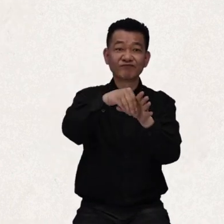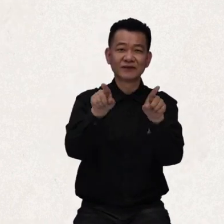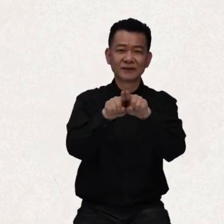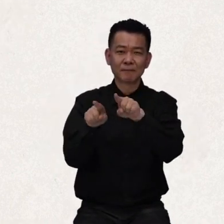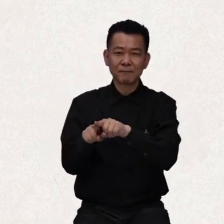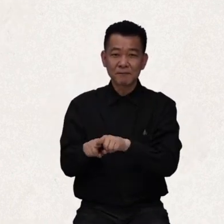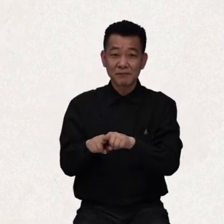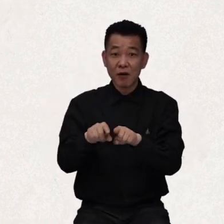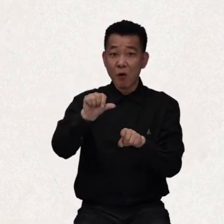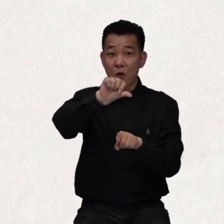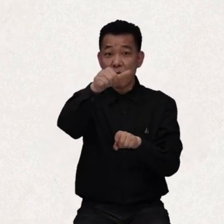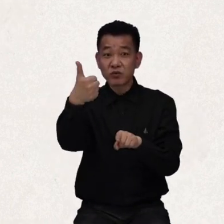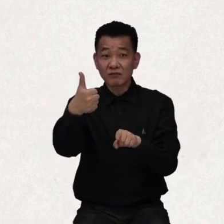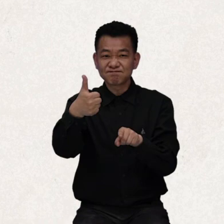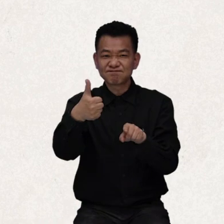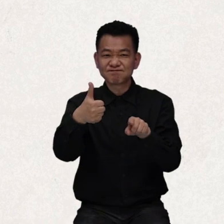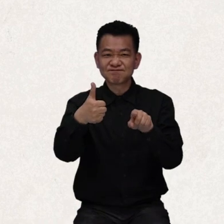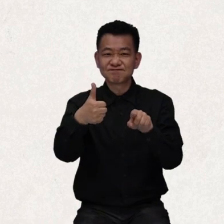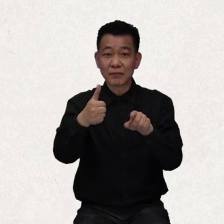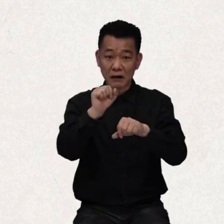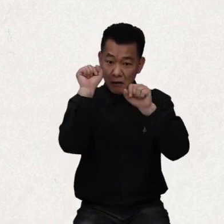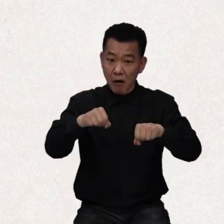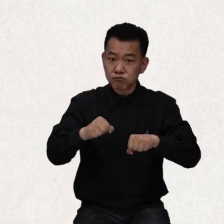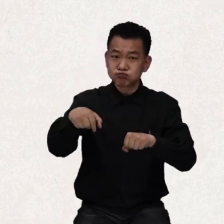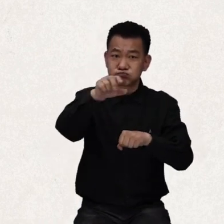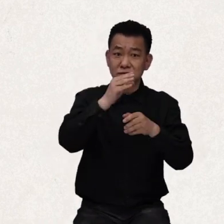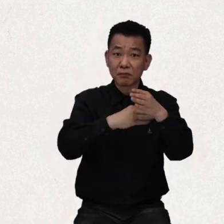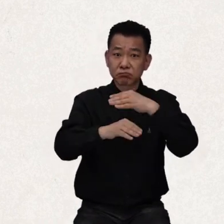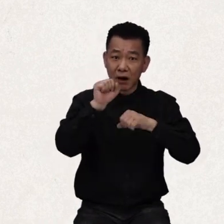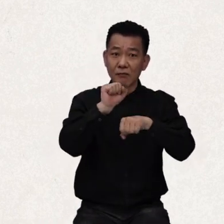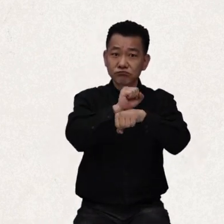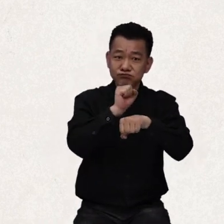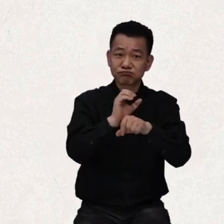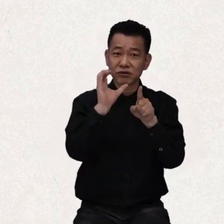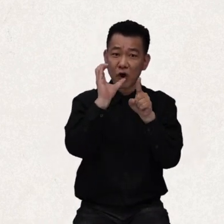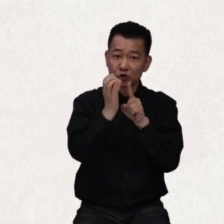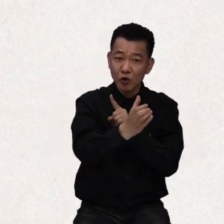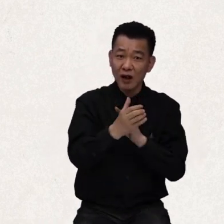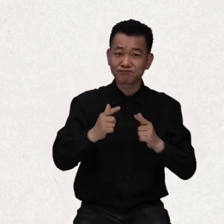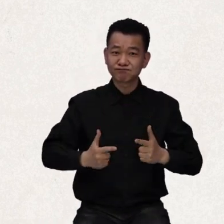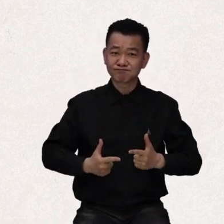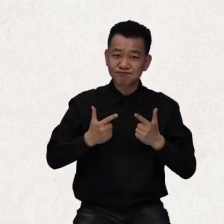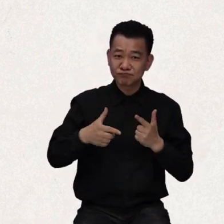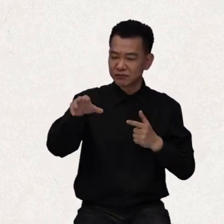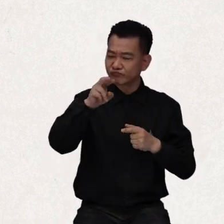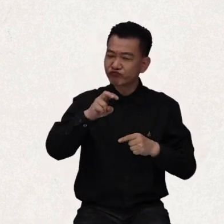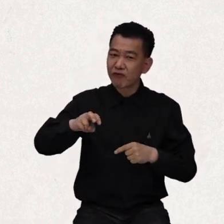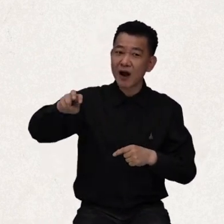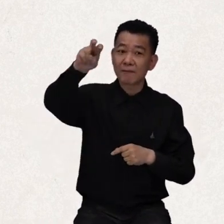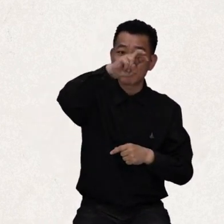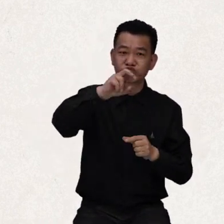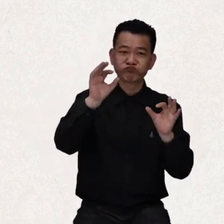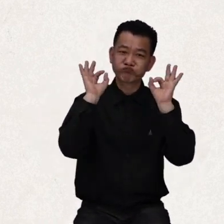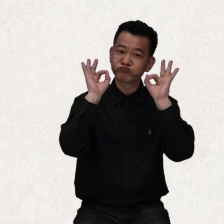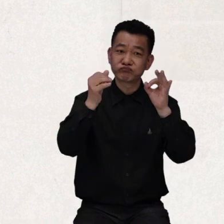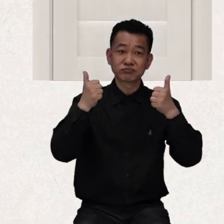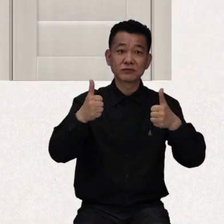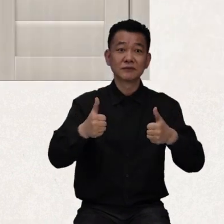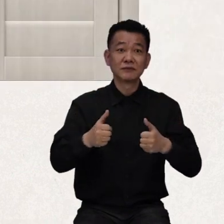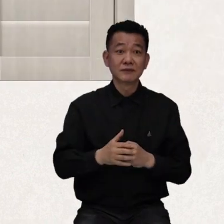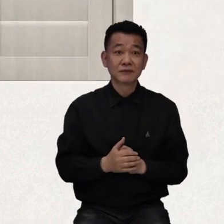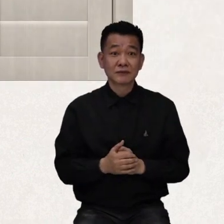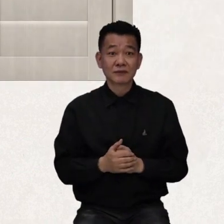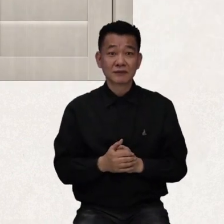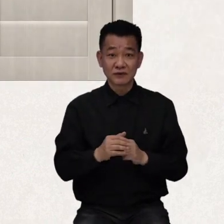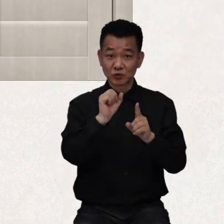Persons with disabilities should work, enjoy cultural life, and travel just like persons without disabilities. But if